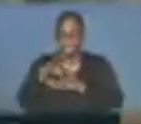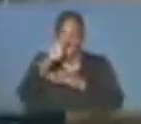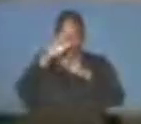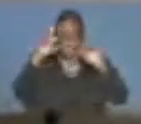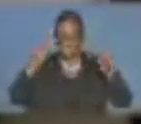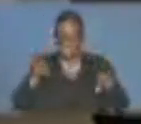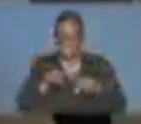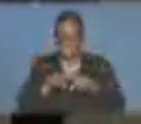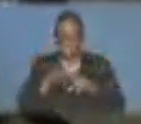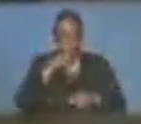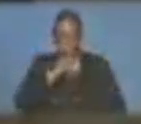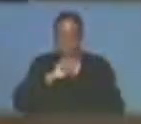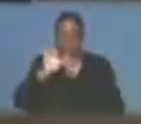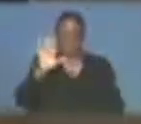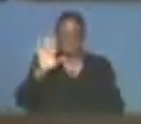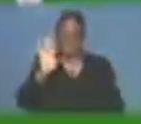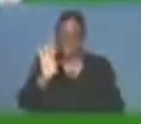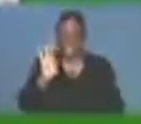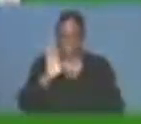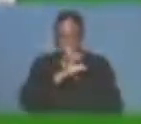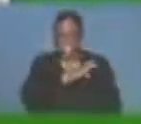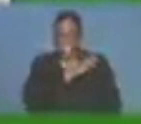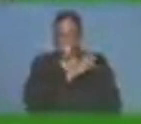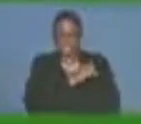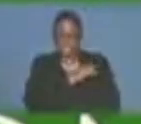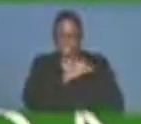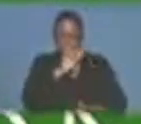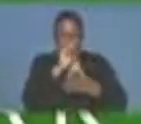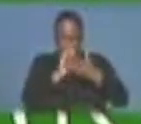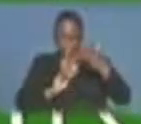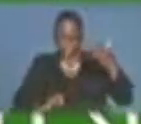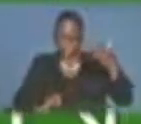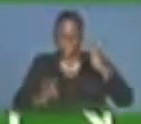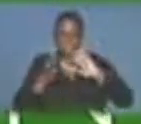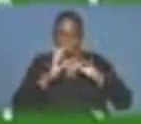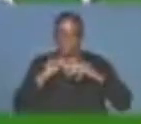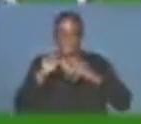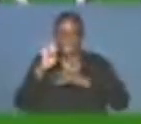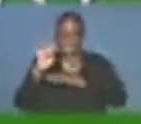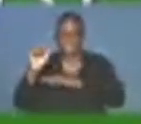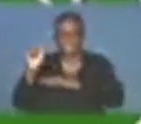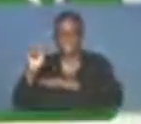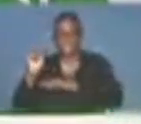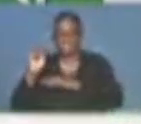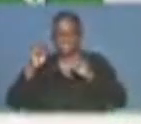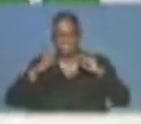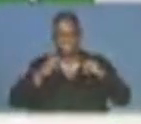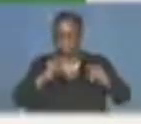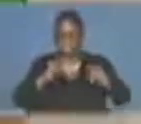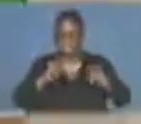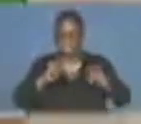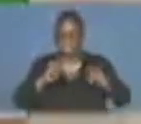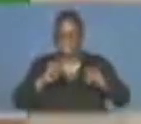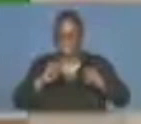by 59-year-old Bahamian artist Clive Stewart. I call it the East Street Revolution. Because I've always been fascinated with